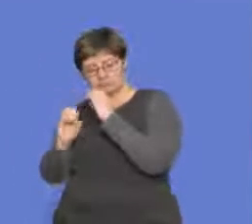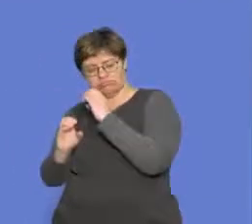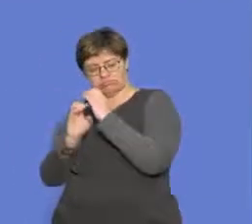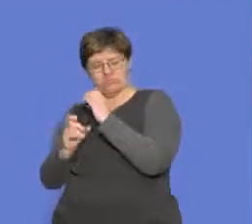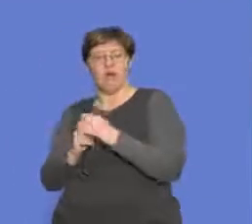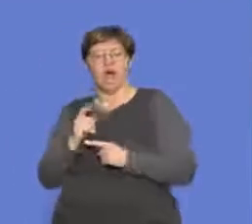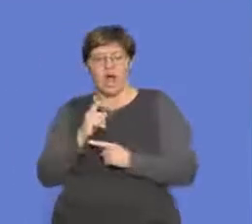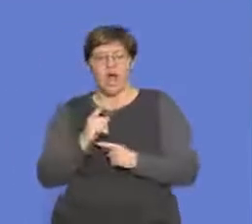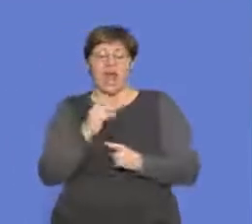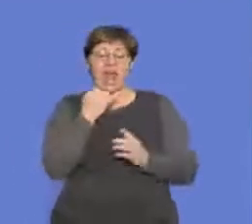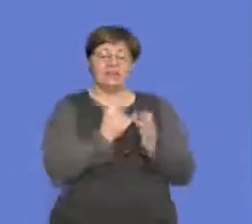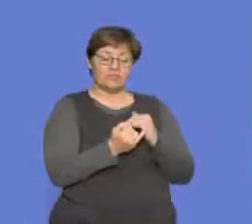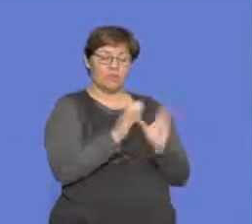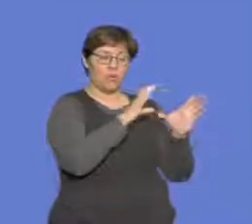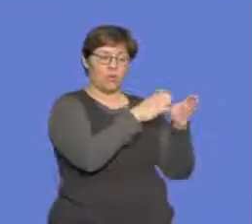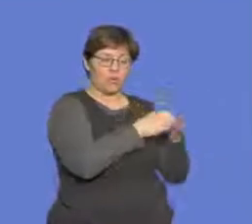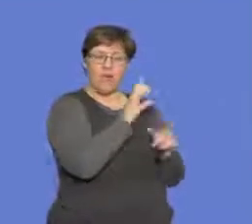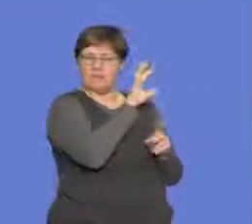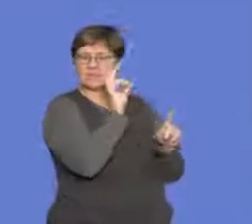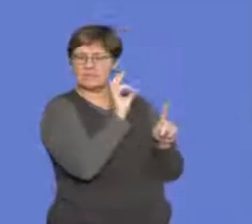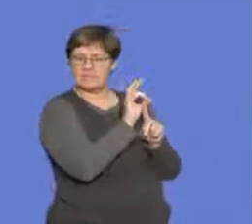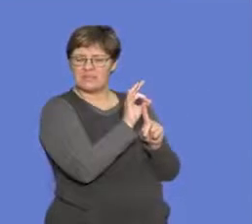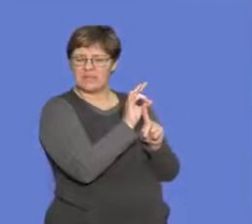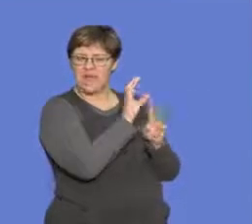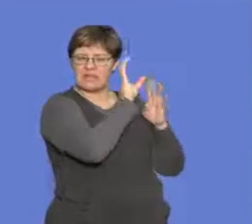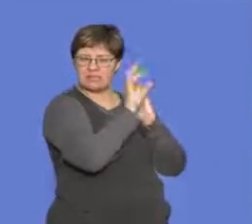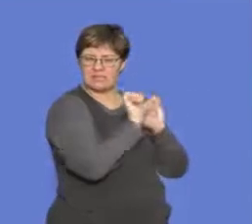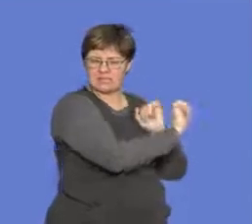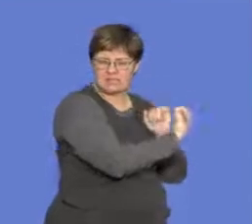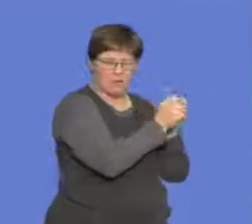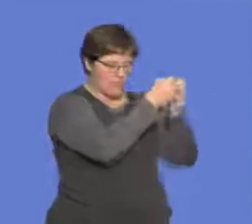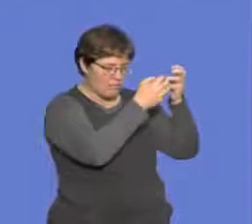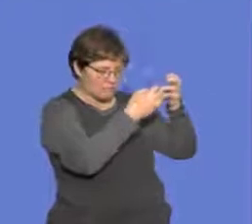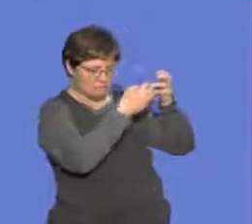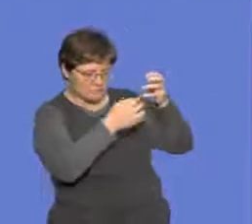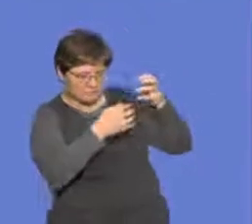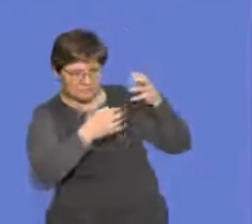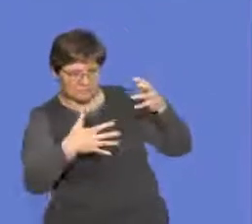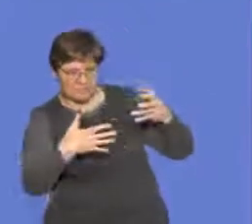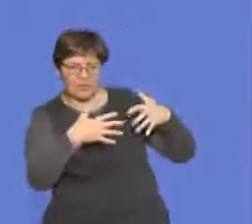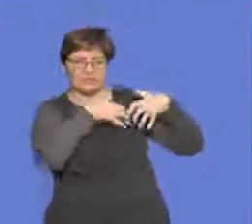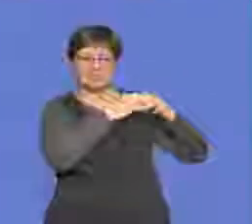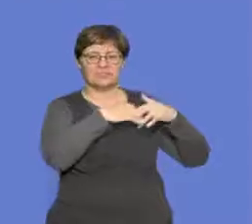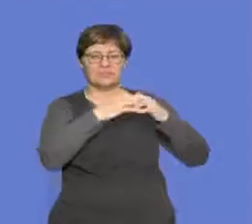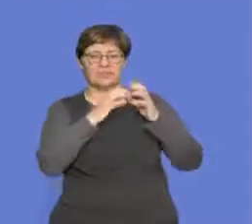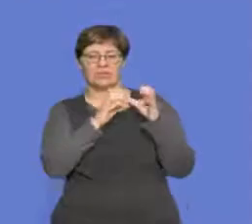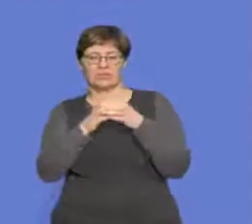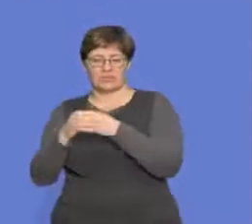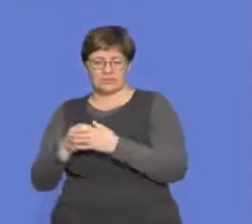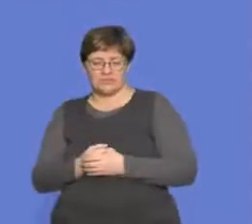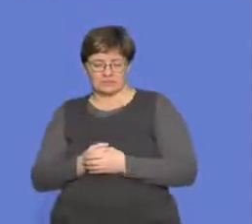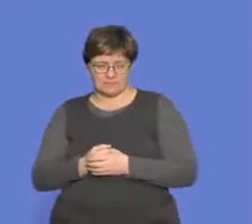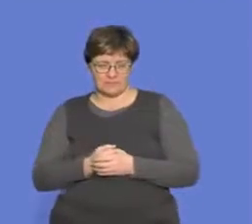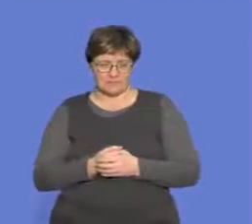that groups of individuals showed a specific set of characteristics which created a separate group, and this group was called Monera.